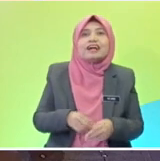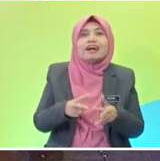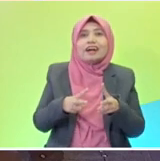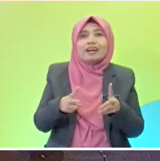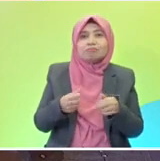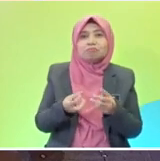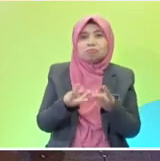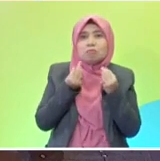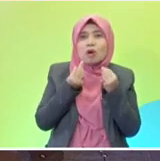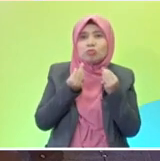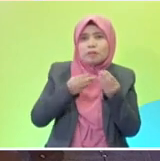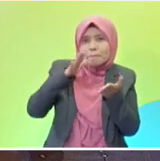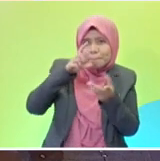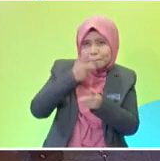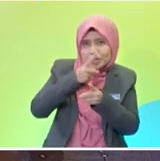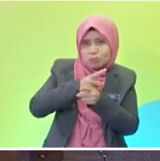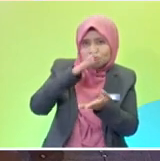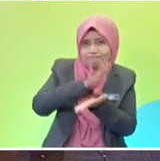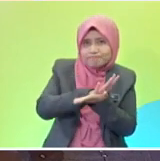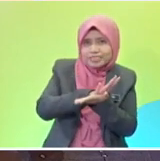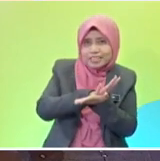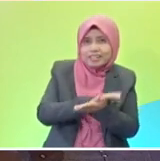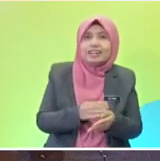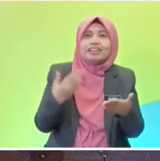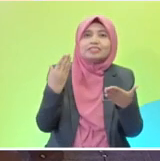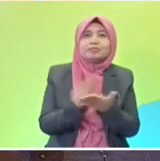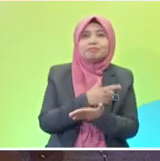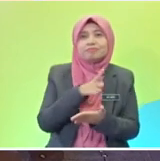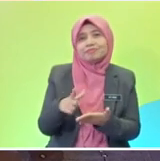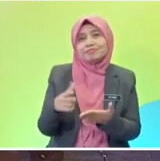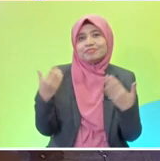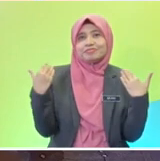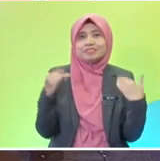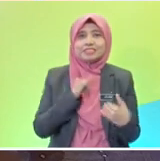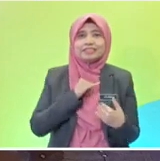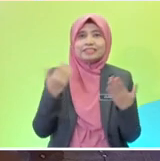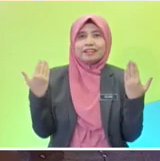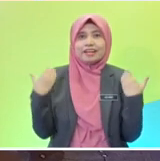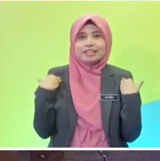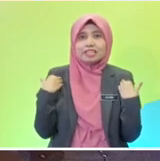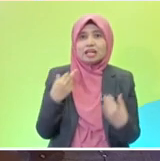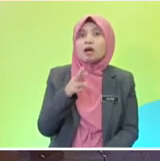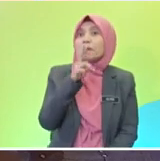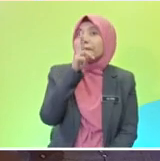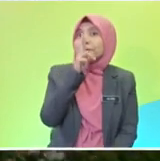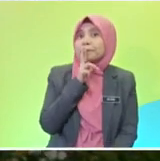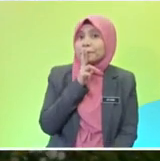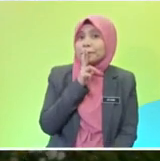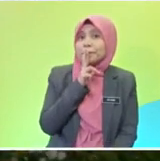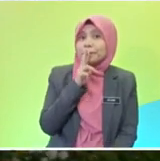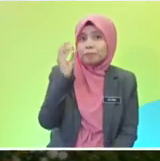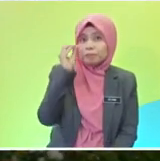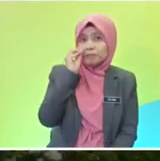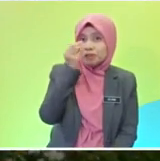sticking. Yeah. There you go. I have here with me a red flower. And mm-hmm. Kak Shafika